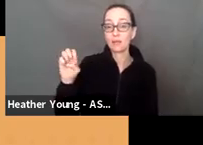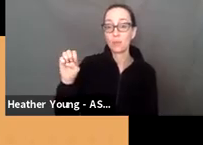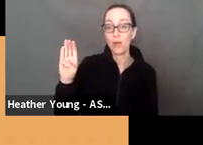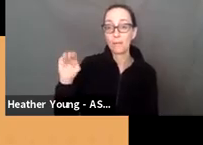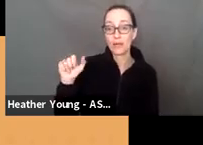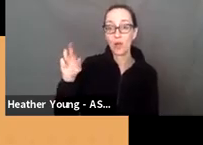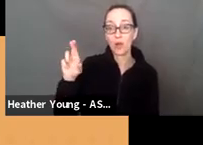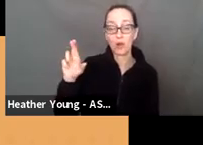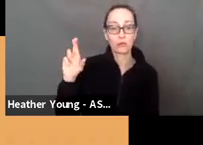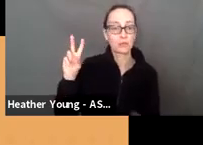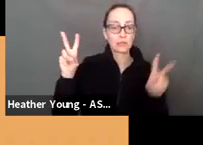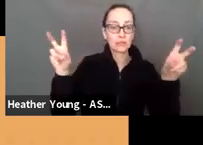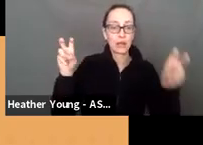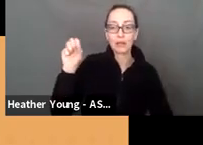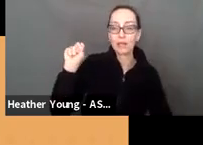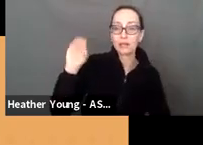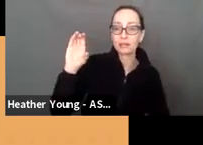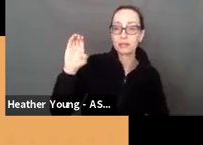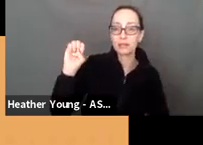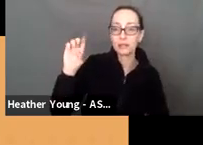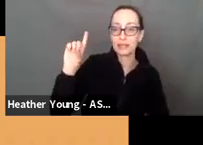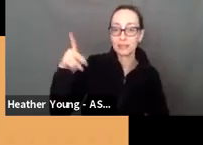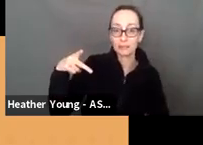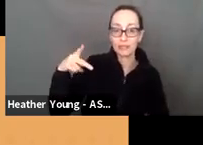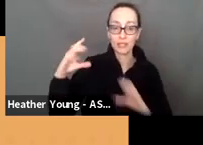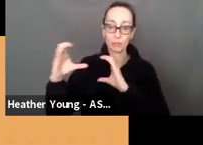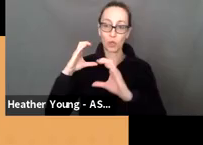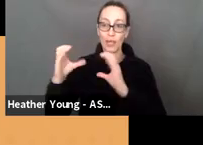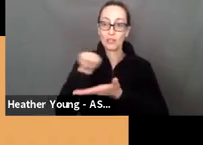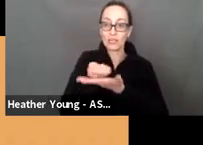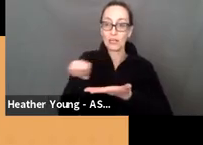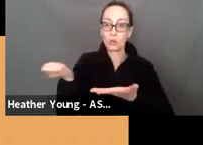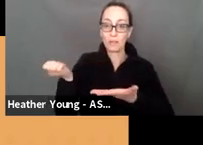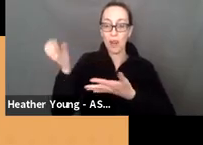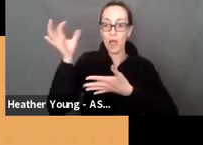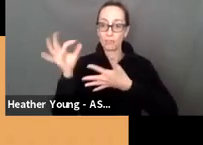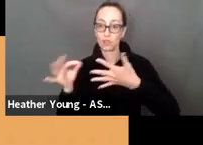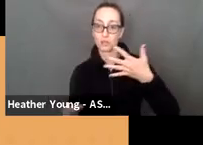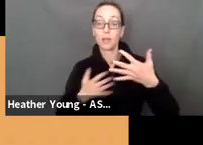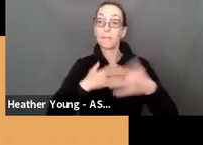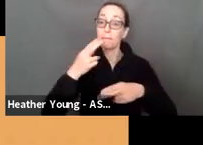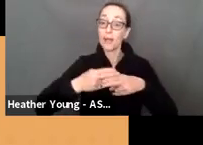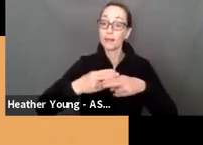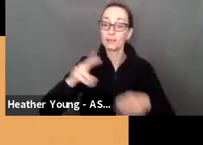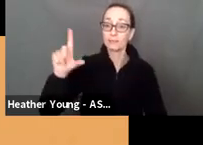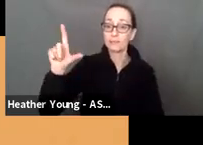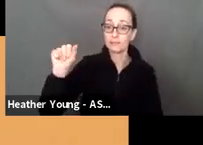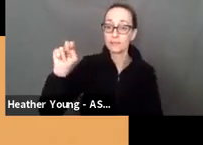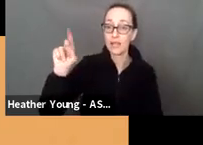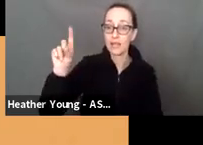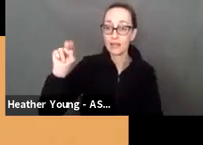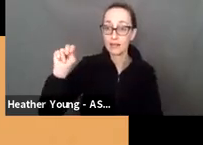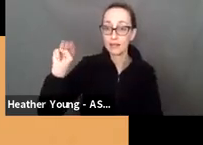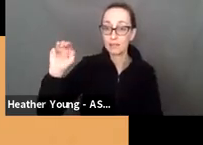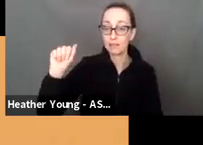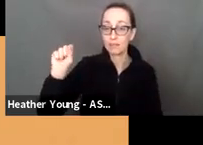titled SCEDP Communications Equipment Options. My name is Landon Masters, and I'm the Community